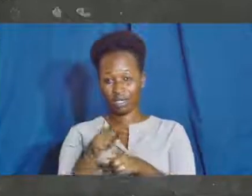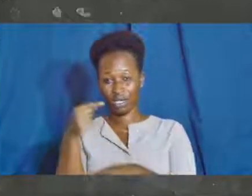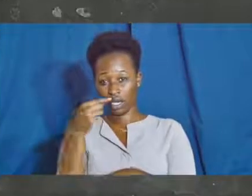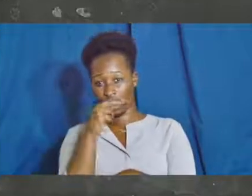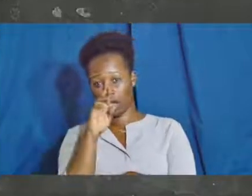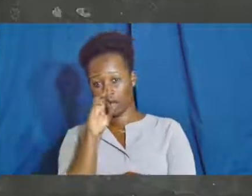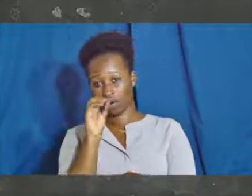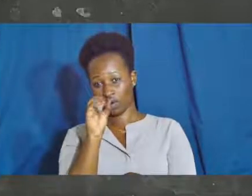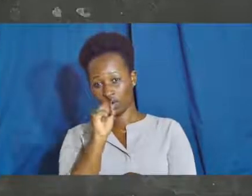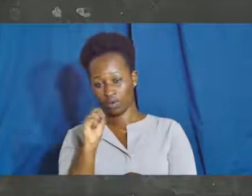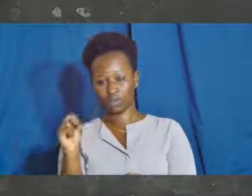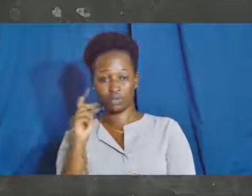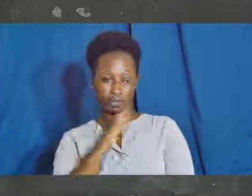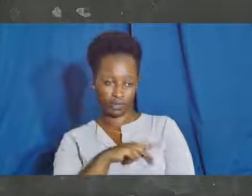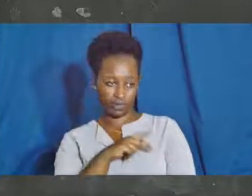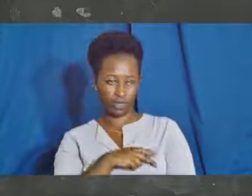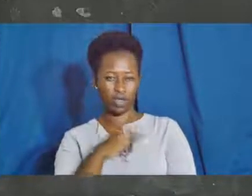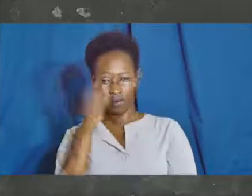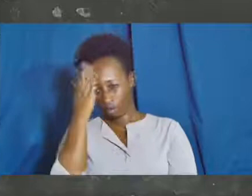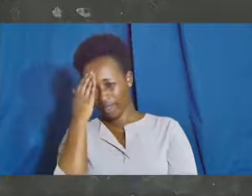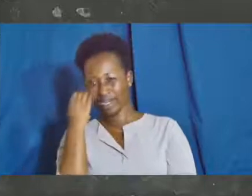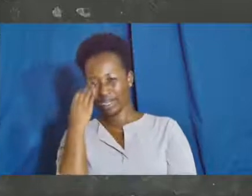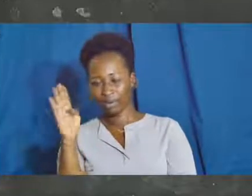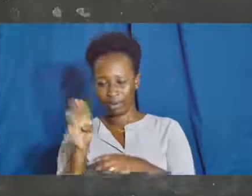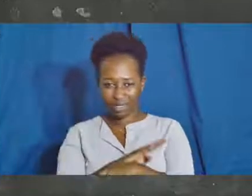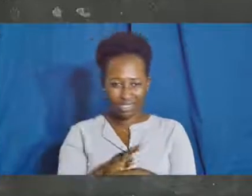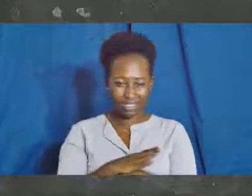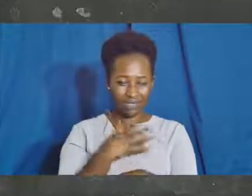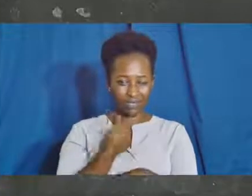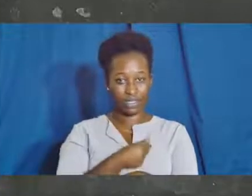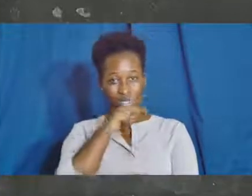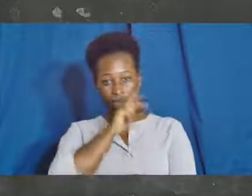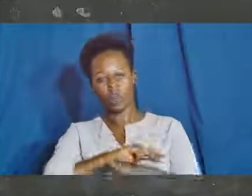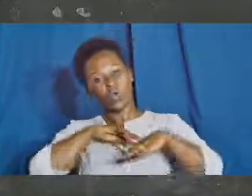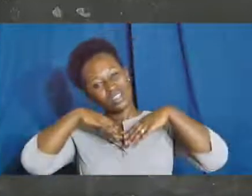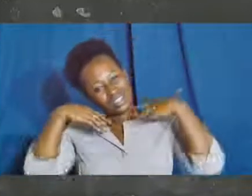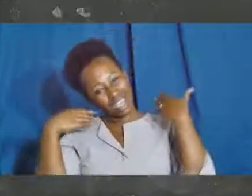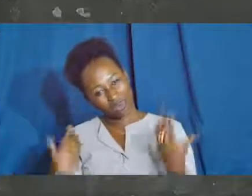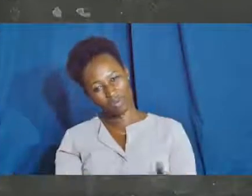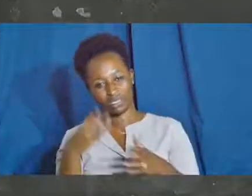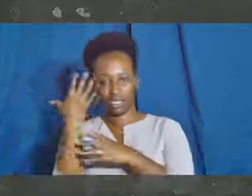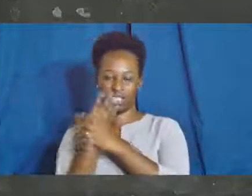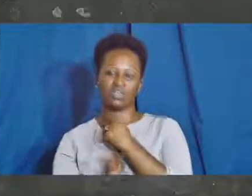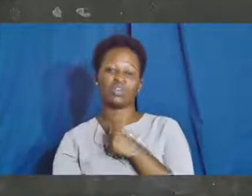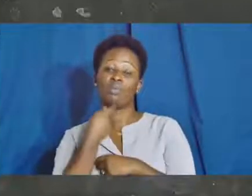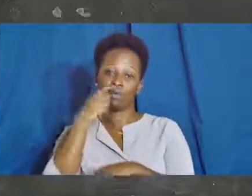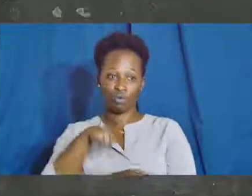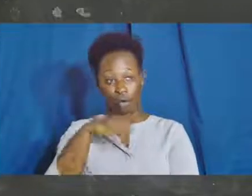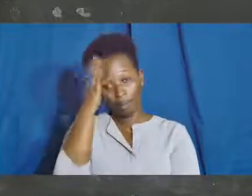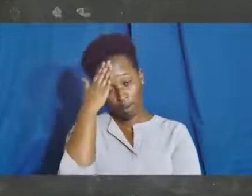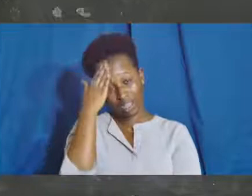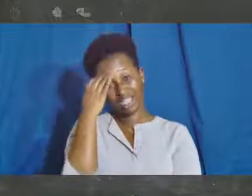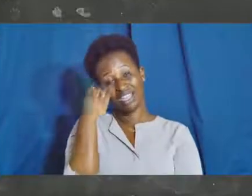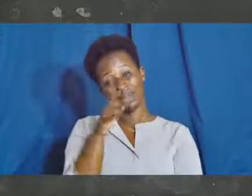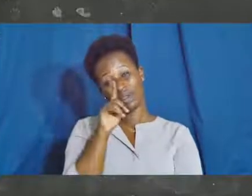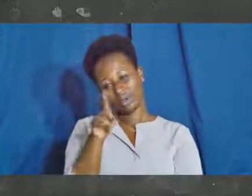to ascertain whether the business has made a gross profit or a gross loss. And you must know, if you have